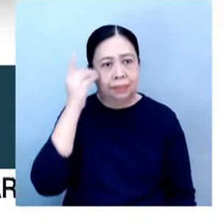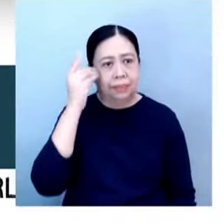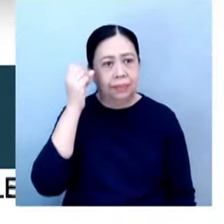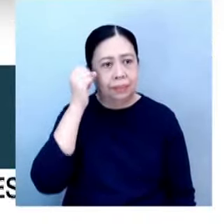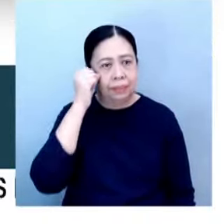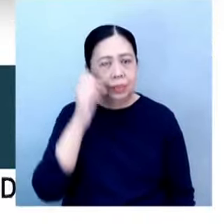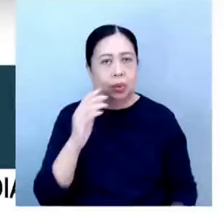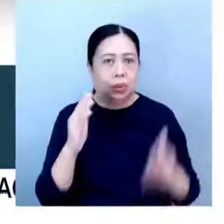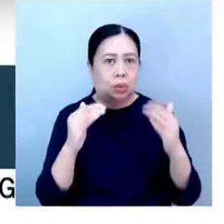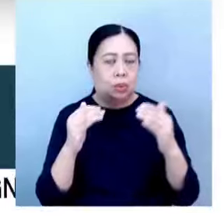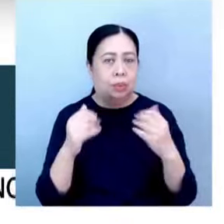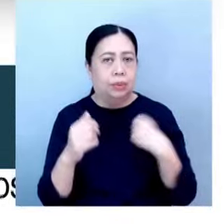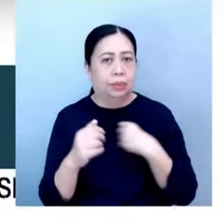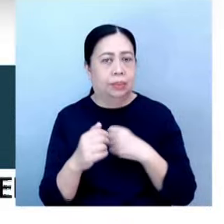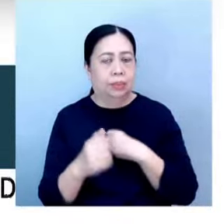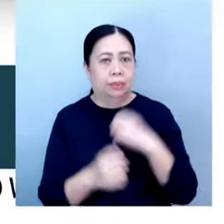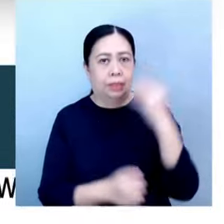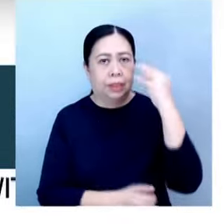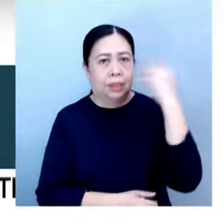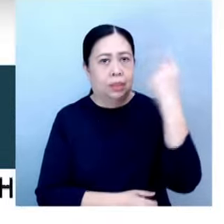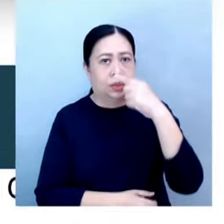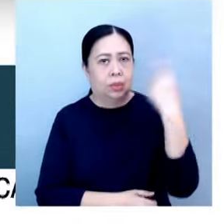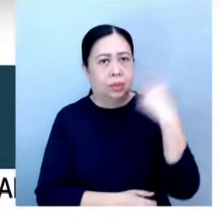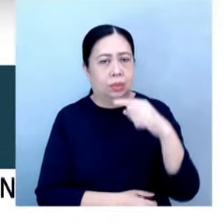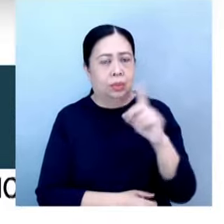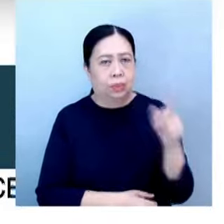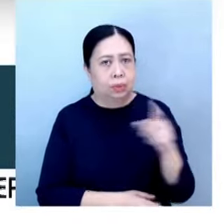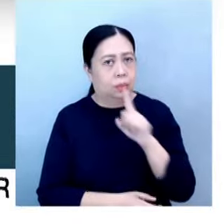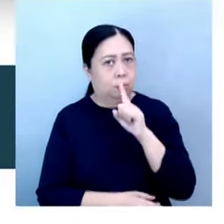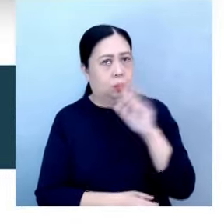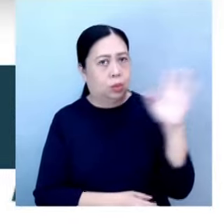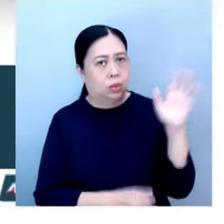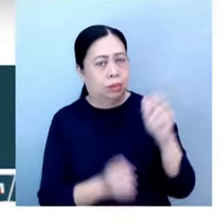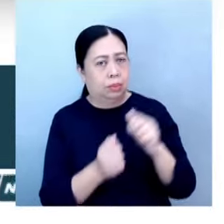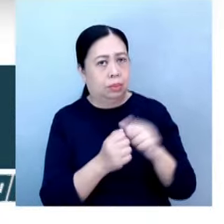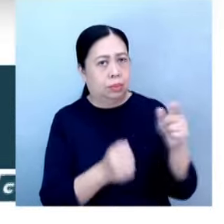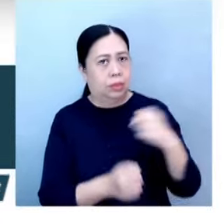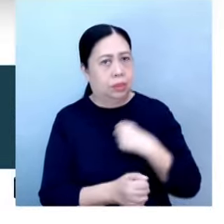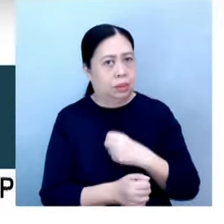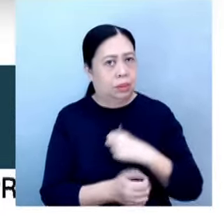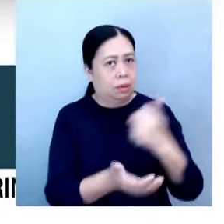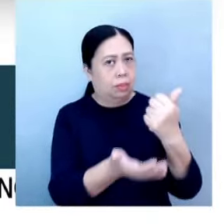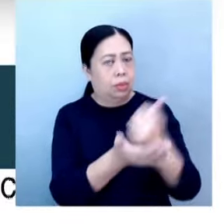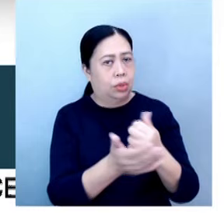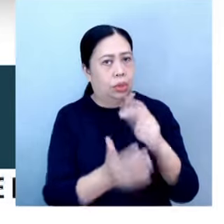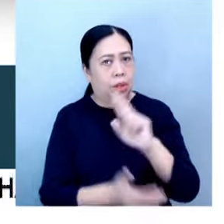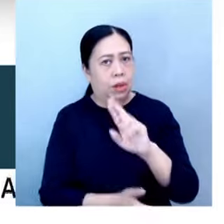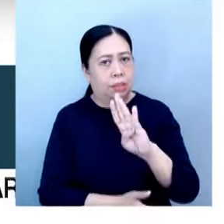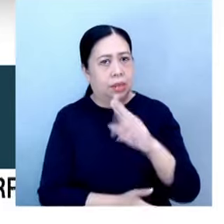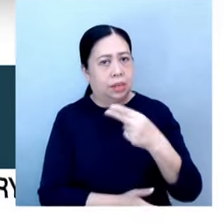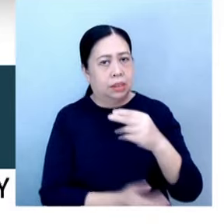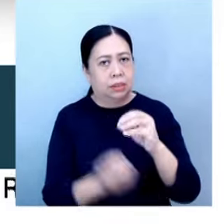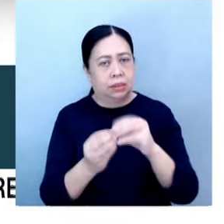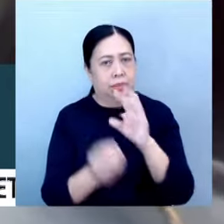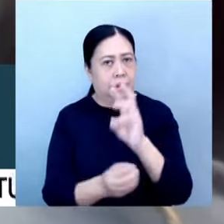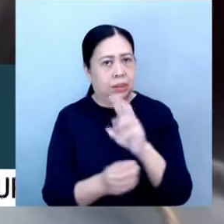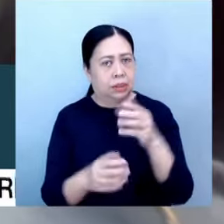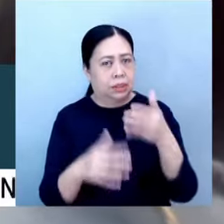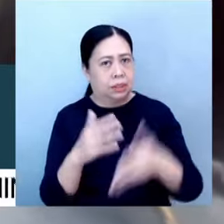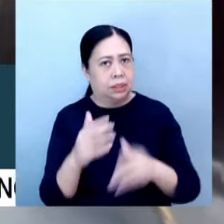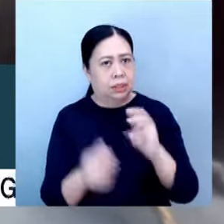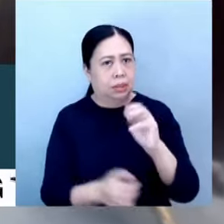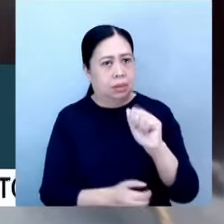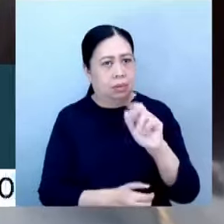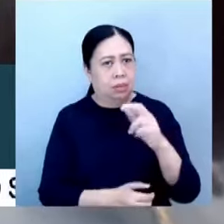Senate President Juan Miguel Zubiri will keep his word for the upper chamber to approve RBH number 6 by the end of March. But